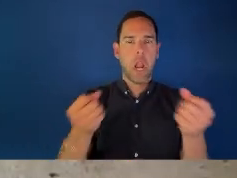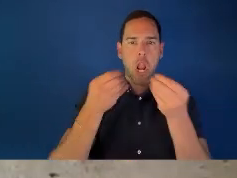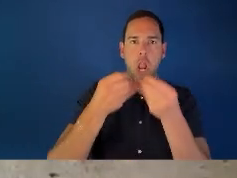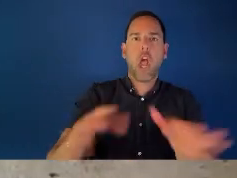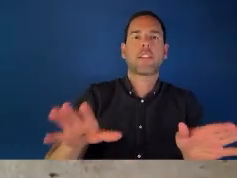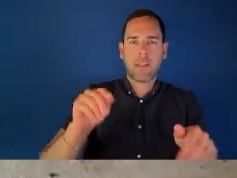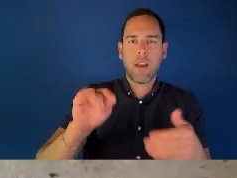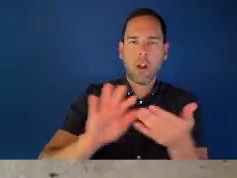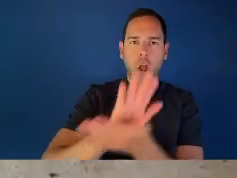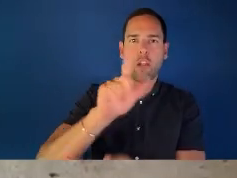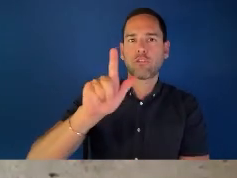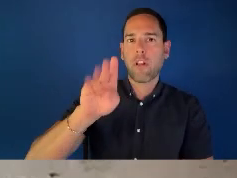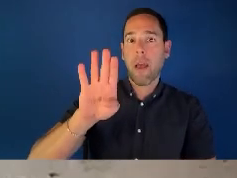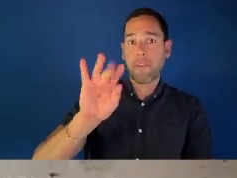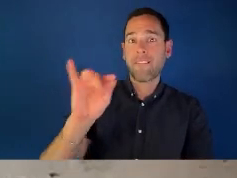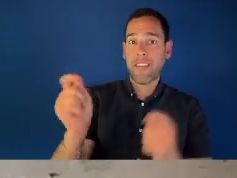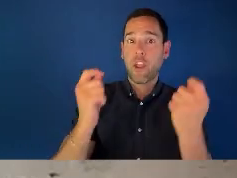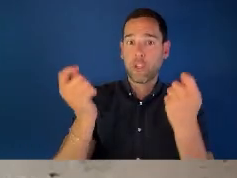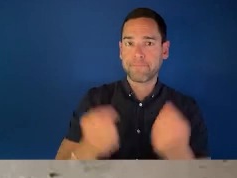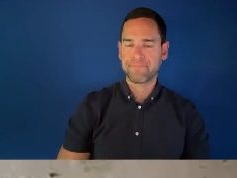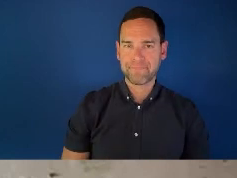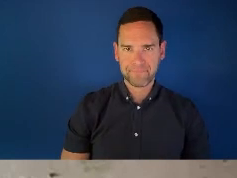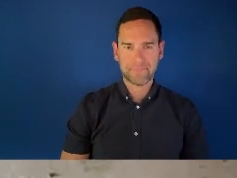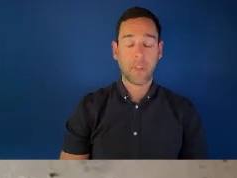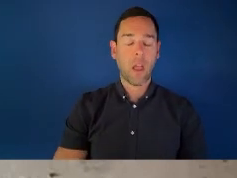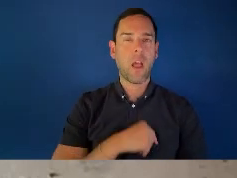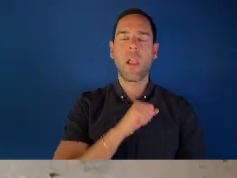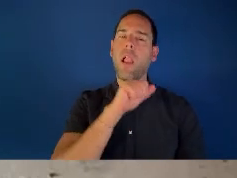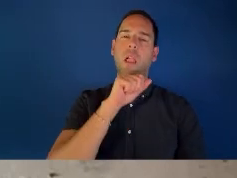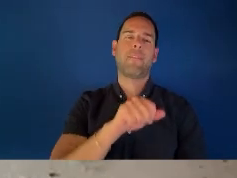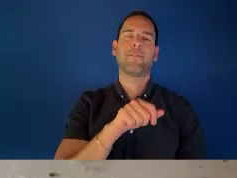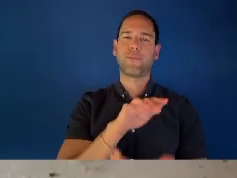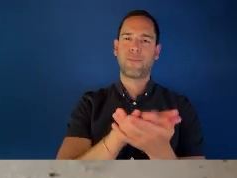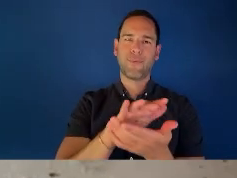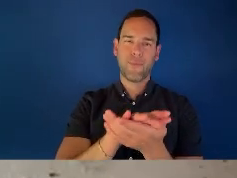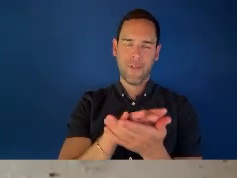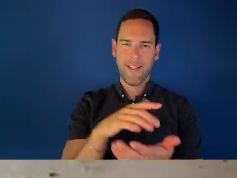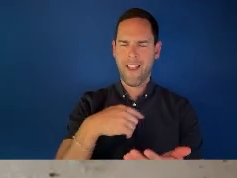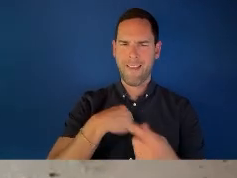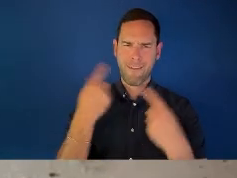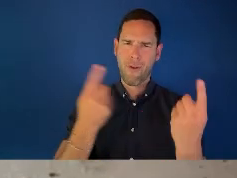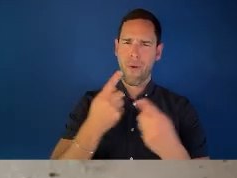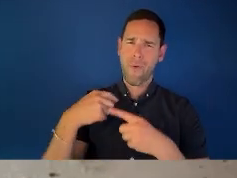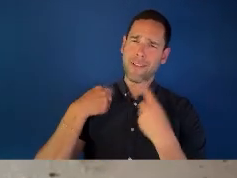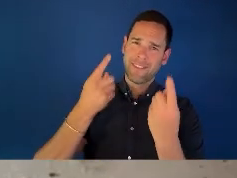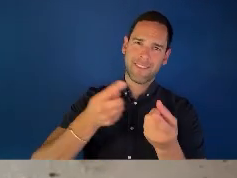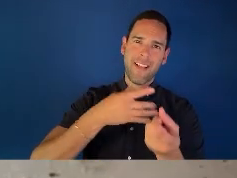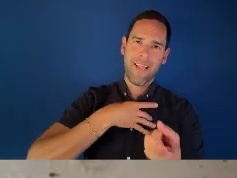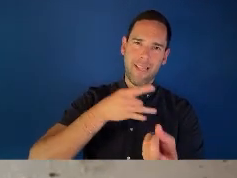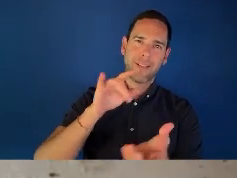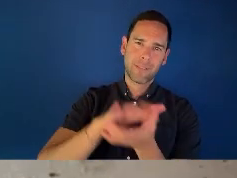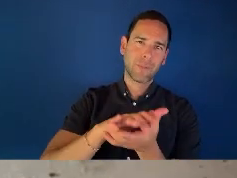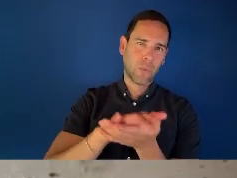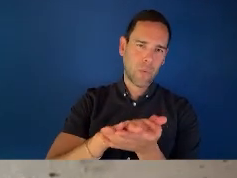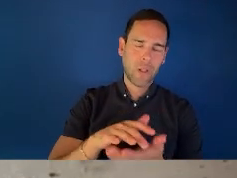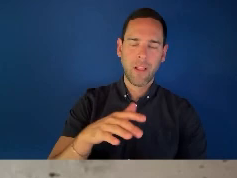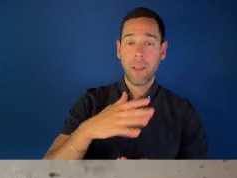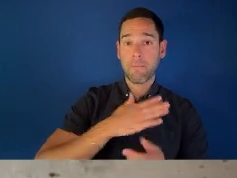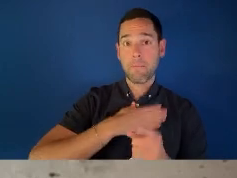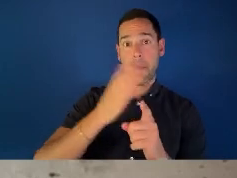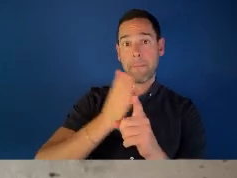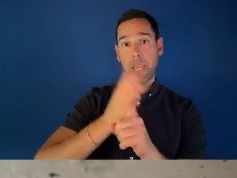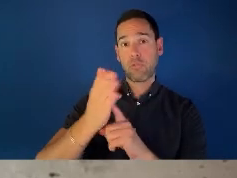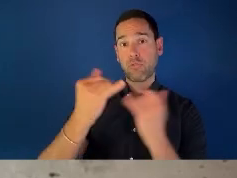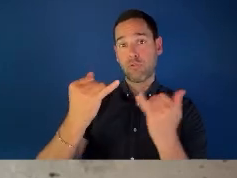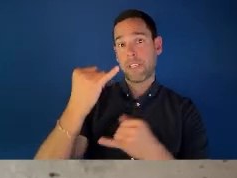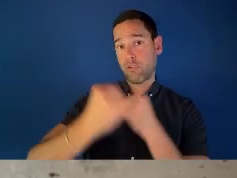minors in leadership and French. And I actually have enjoyed my writing classes more